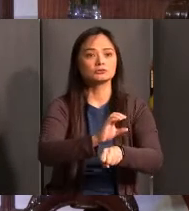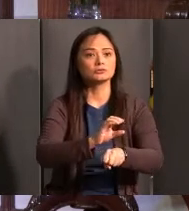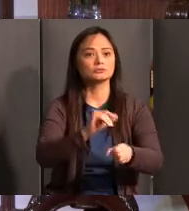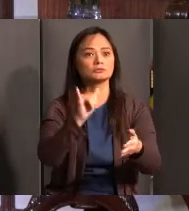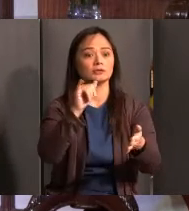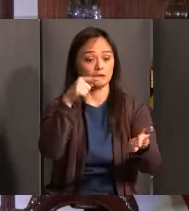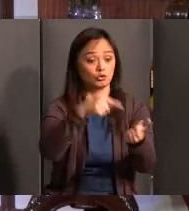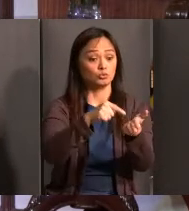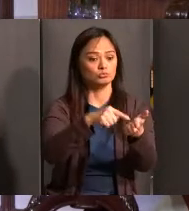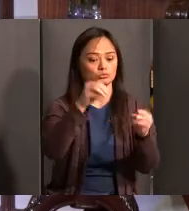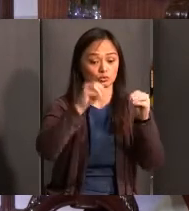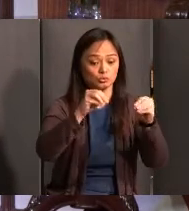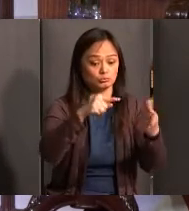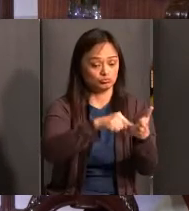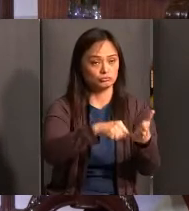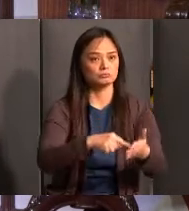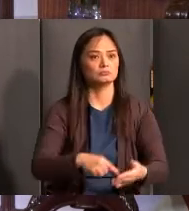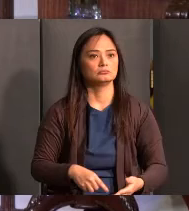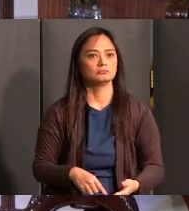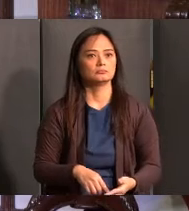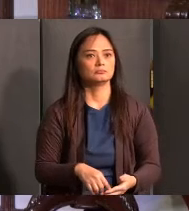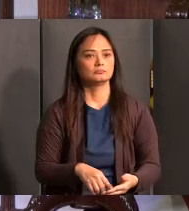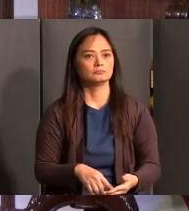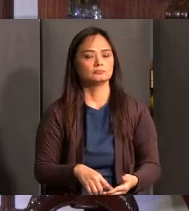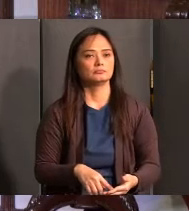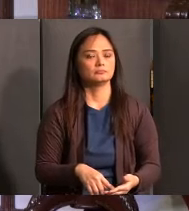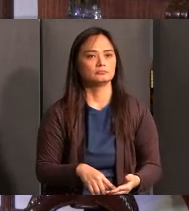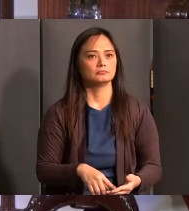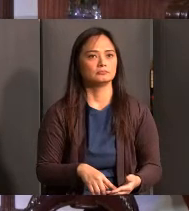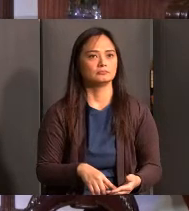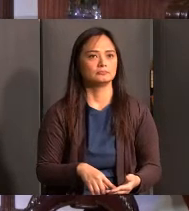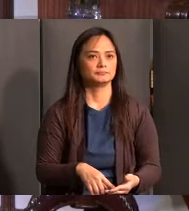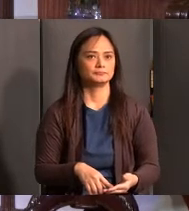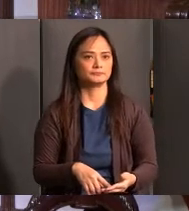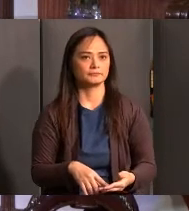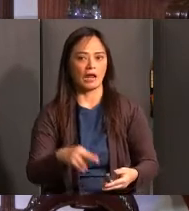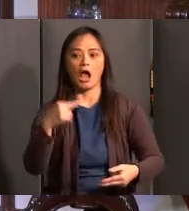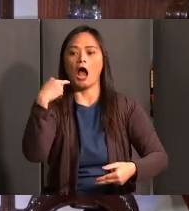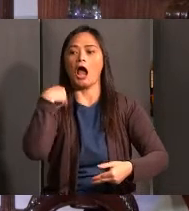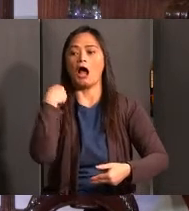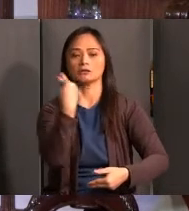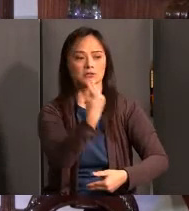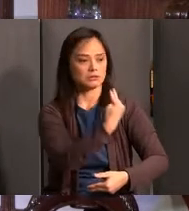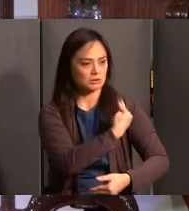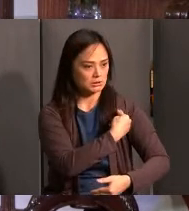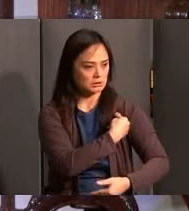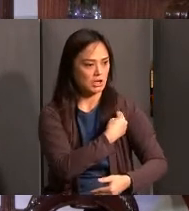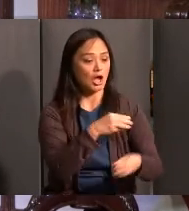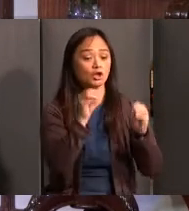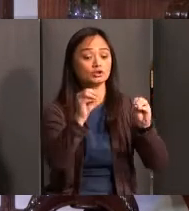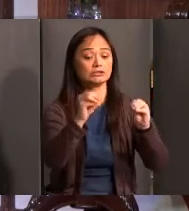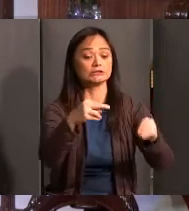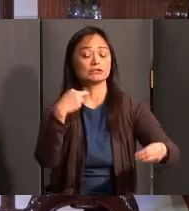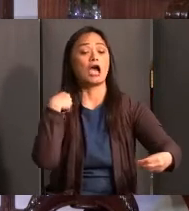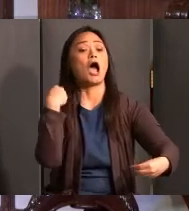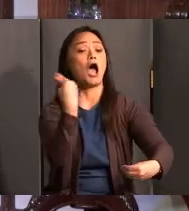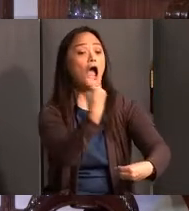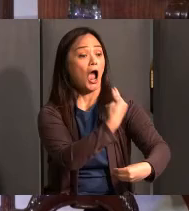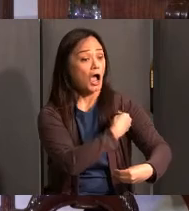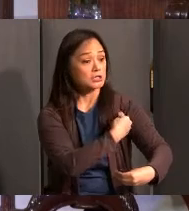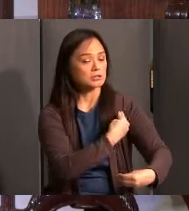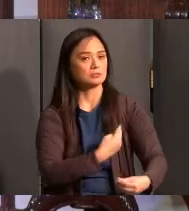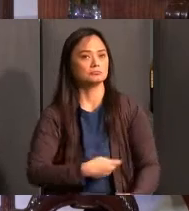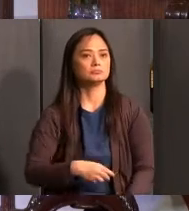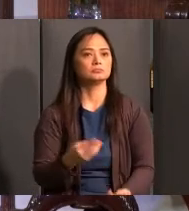iyong pinapasturan. And he included himself, us. Ilang beses sinabi yung